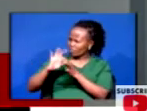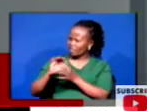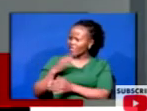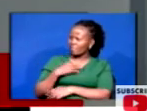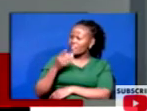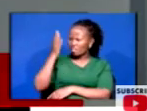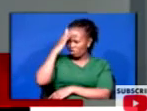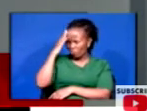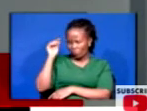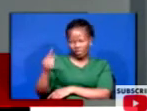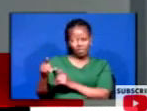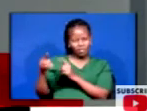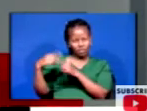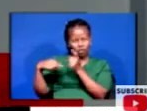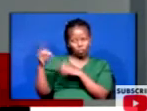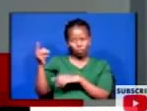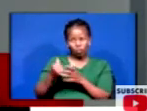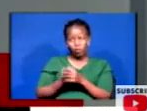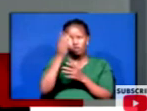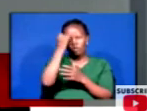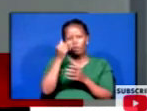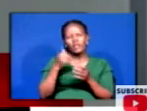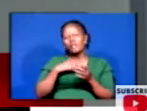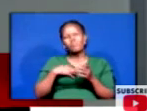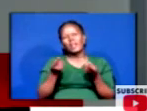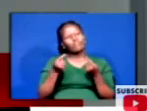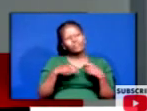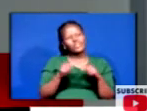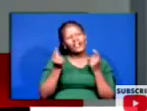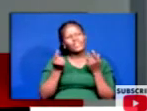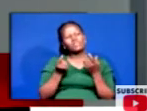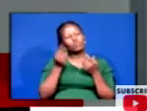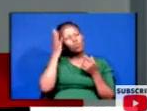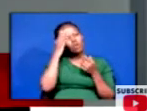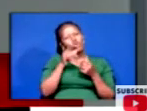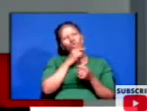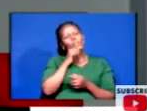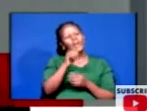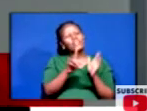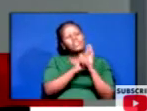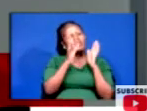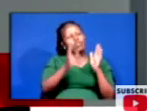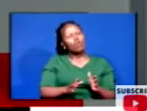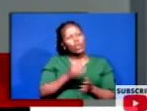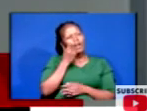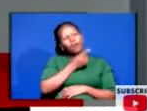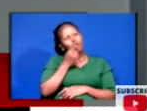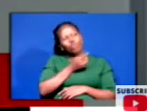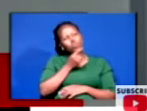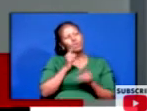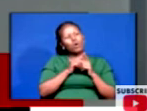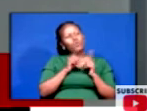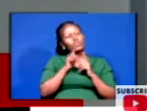changer, because I've taken time to try and study the man, and I understand his level of detail. Yeah, he's very,